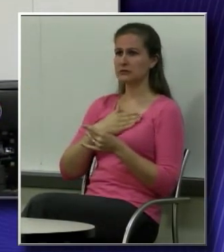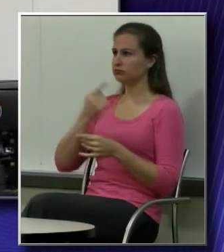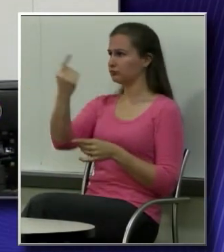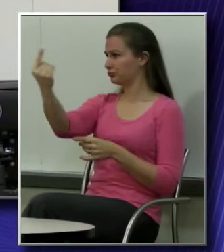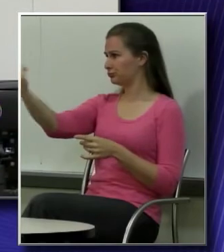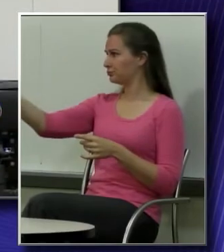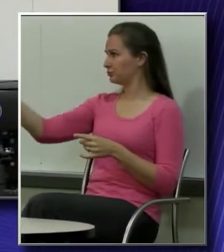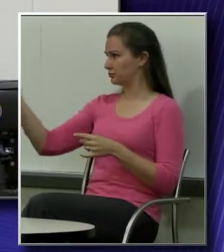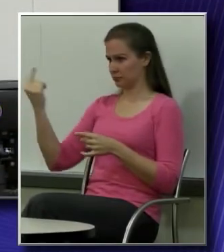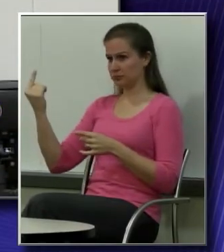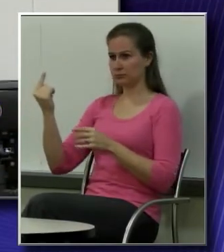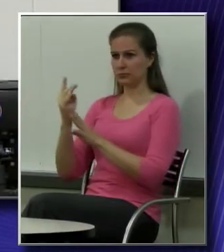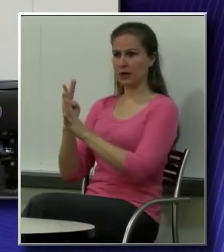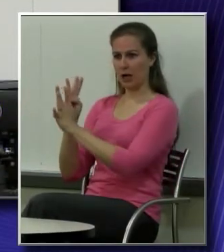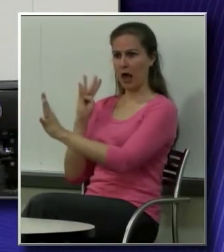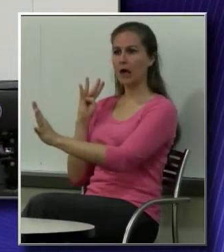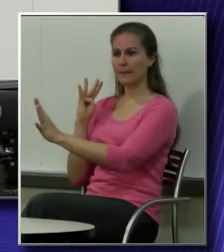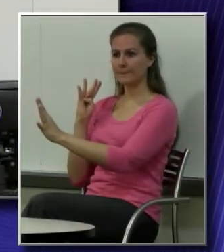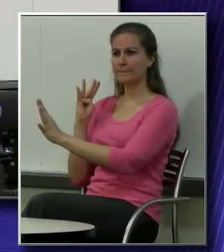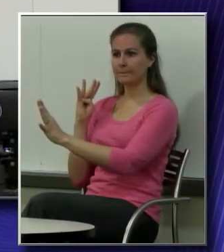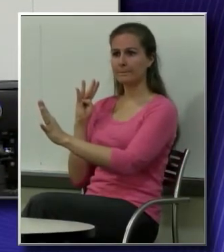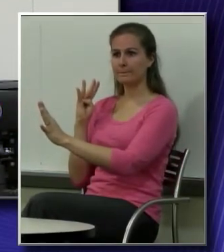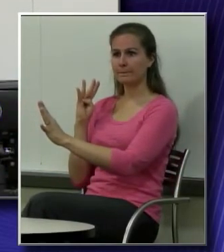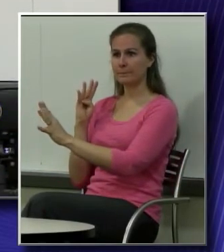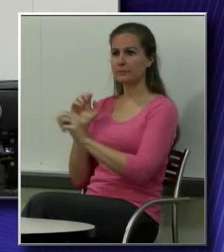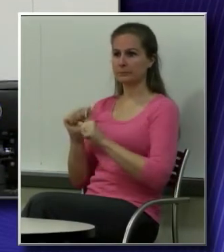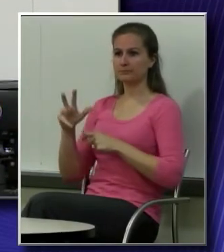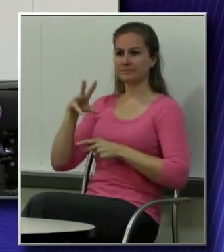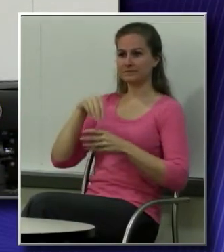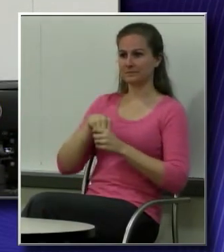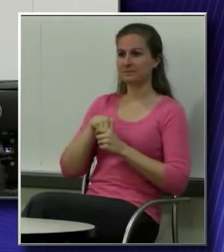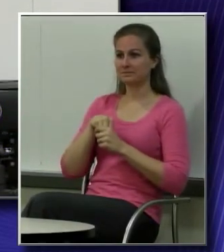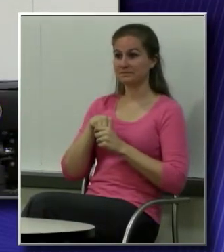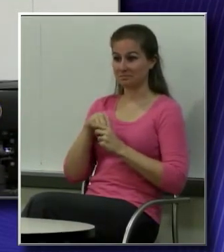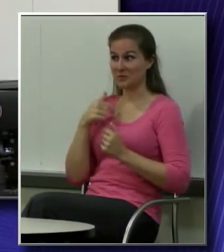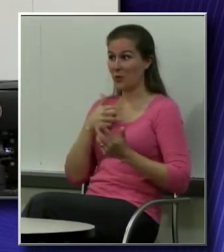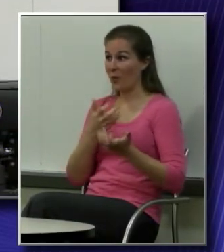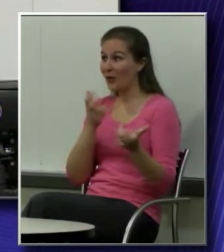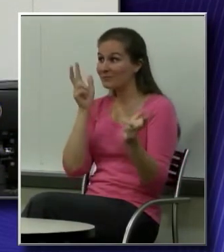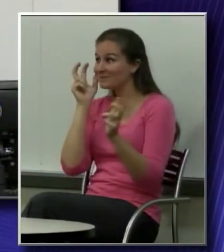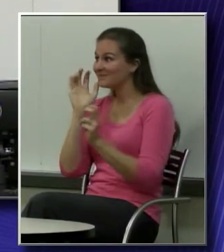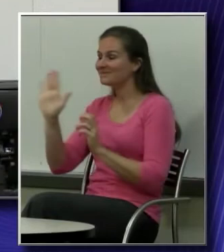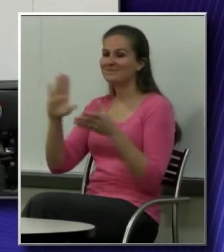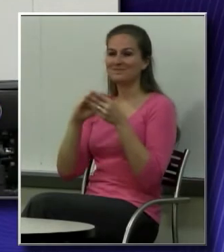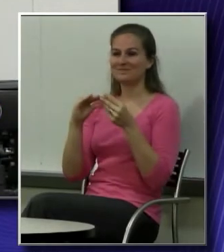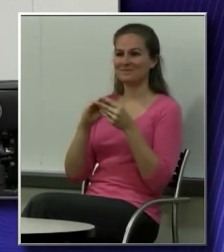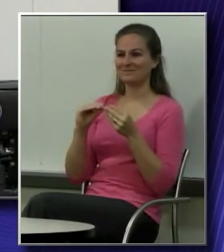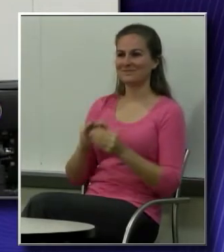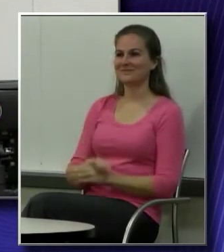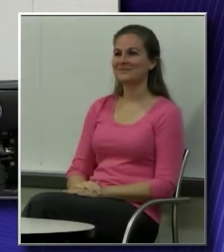come down front, line up at the microphones, and we would like to hear from you.